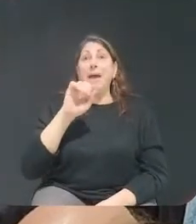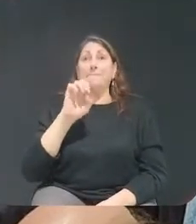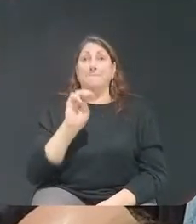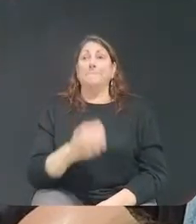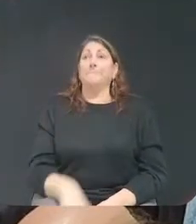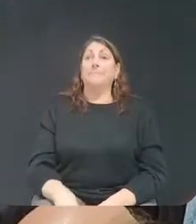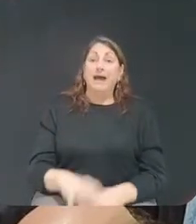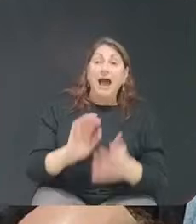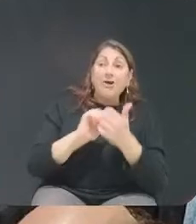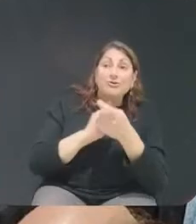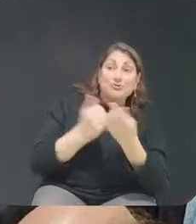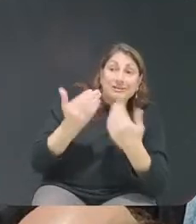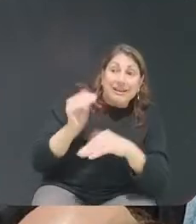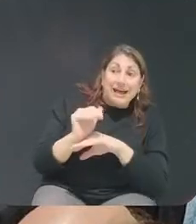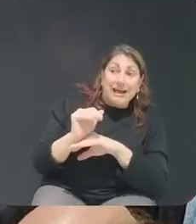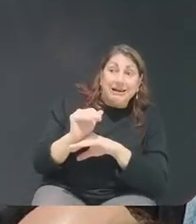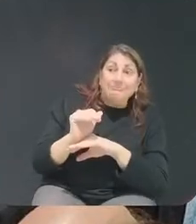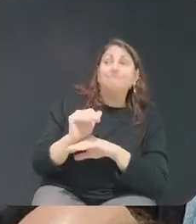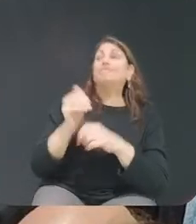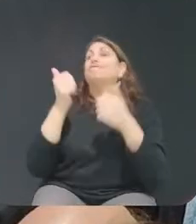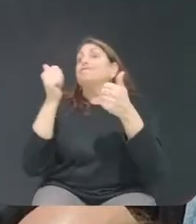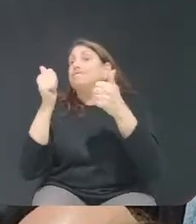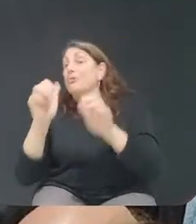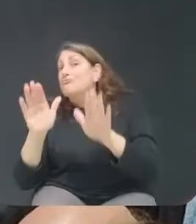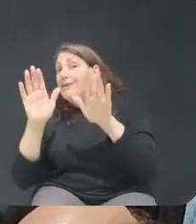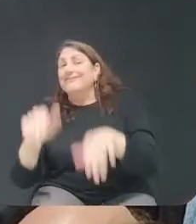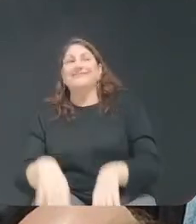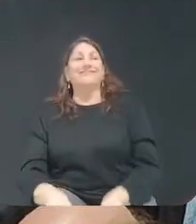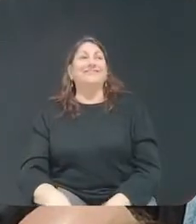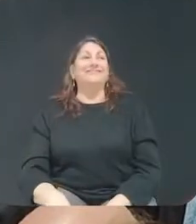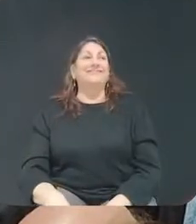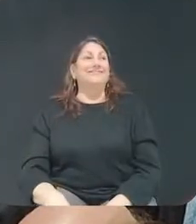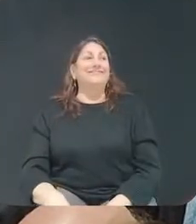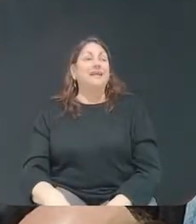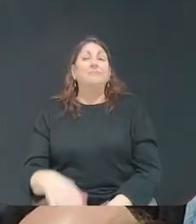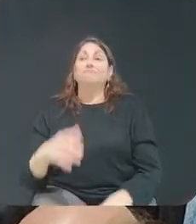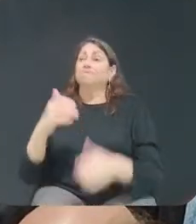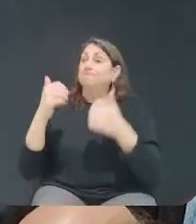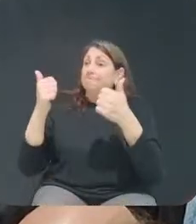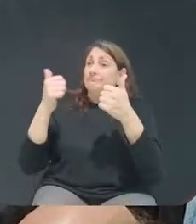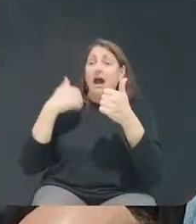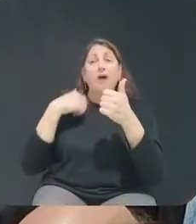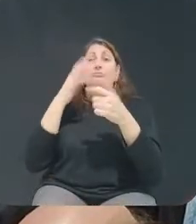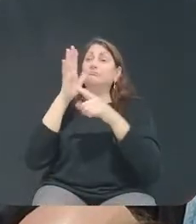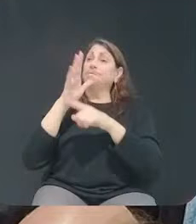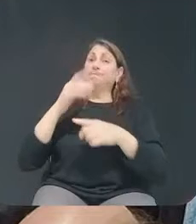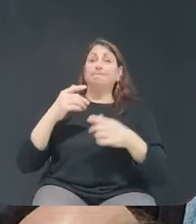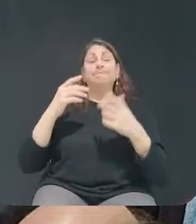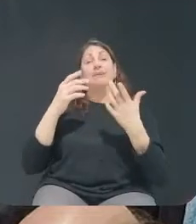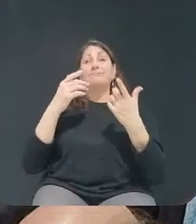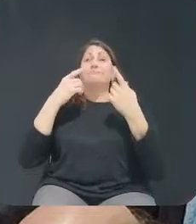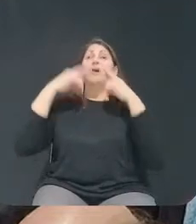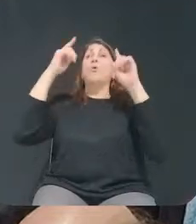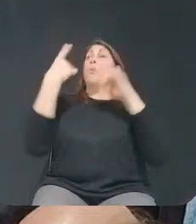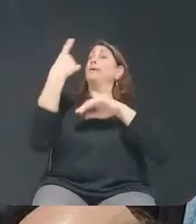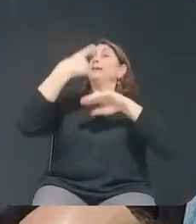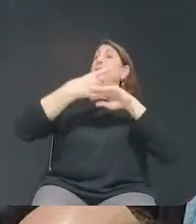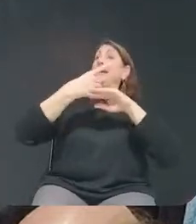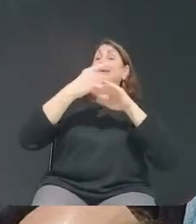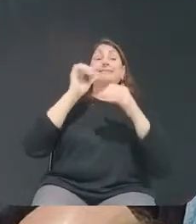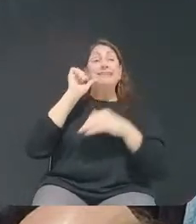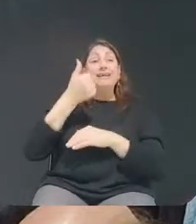How are you tonight? Wonderful, wonderful. You can be on top one day and be on the bottom the next.